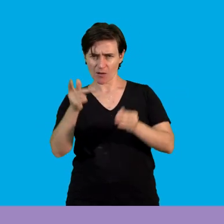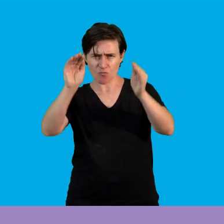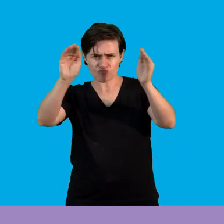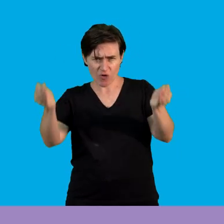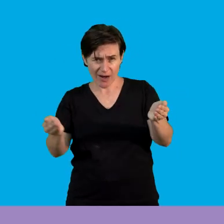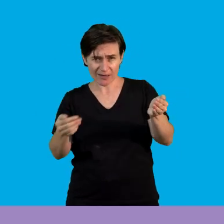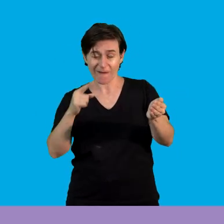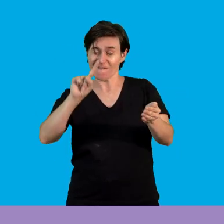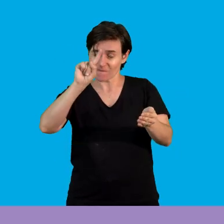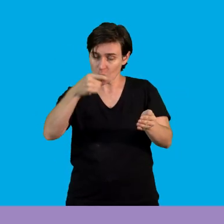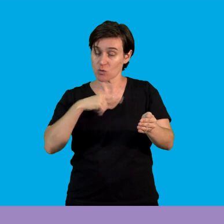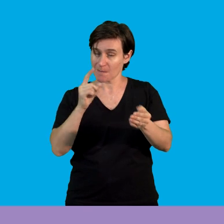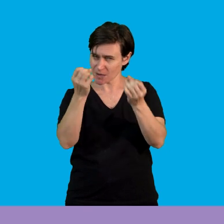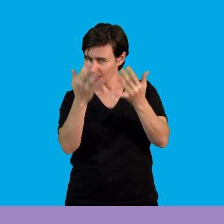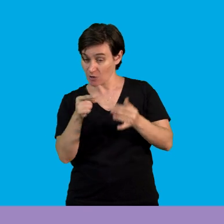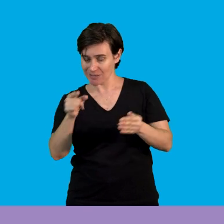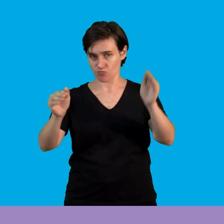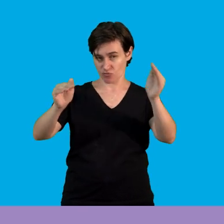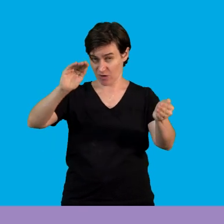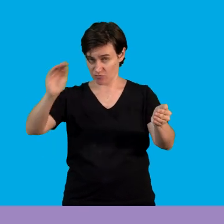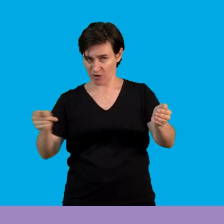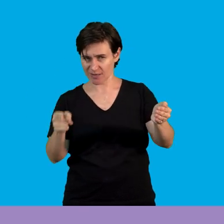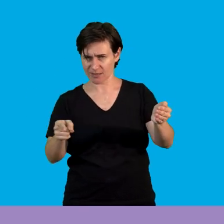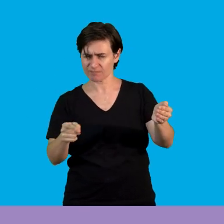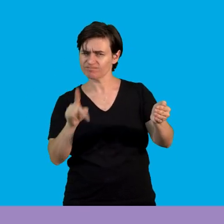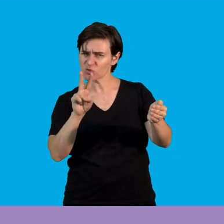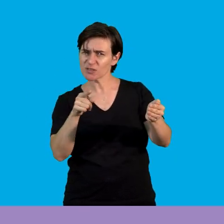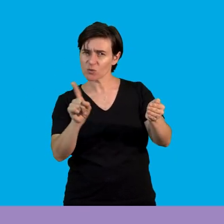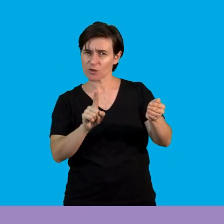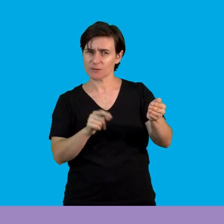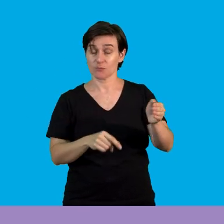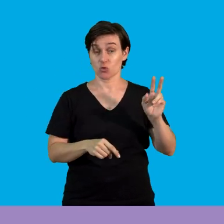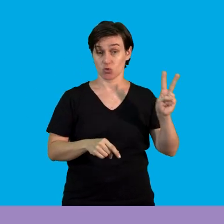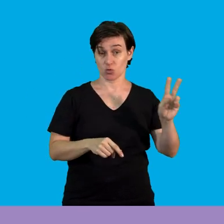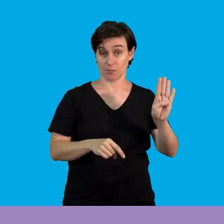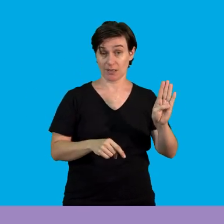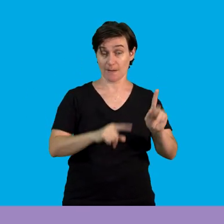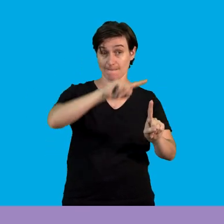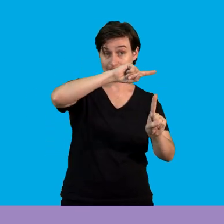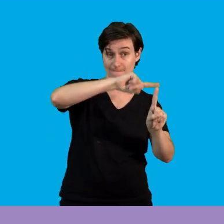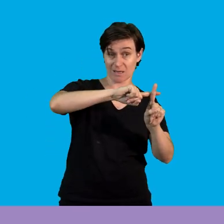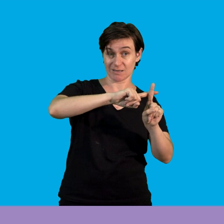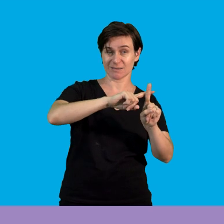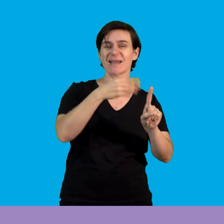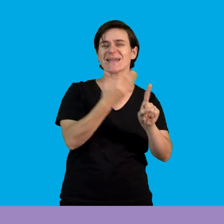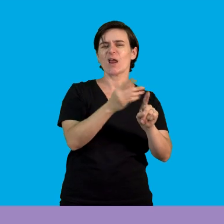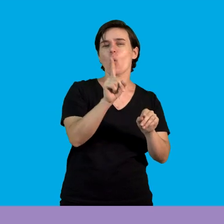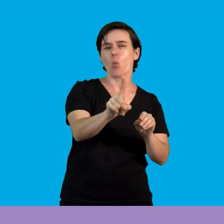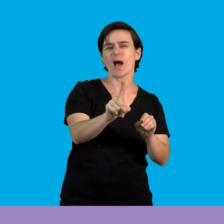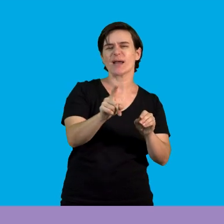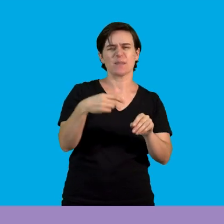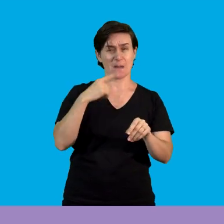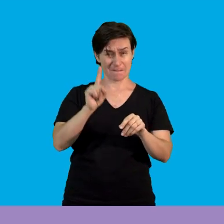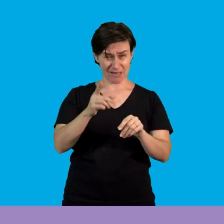need to first resolve. So let's resolve the bracket first. It's 2b. Now there is a 1 in front